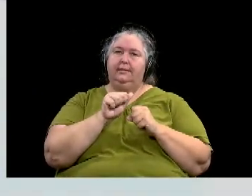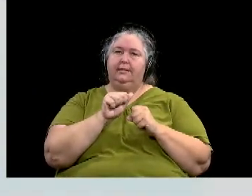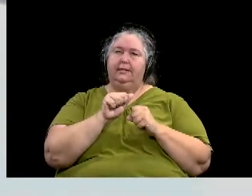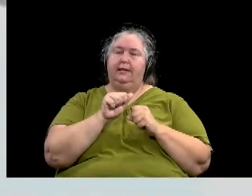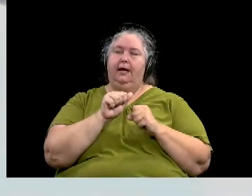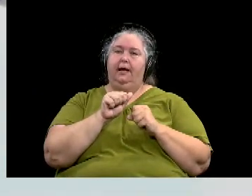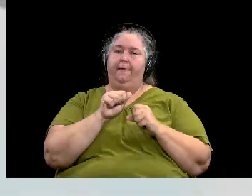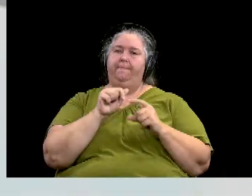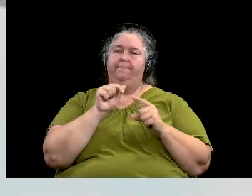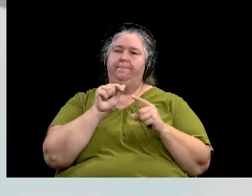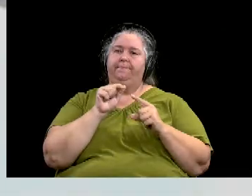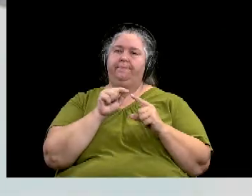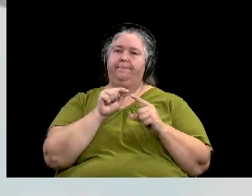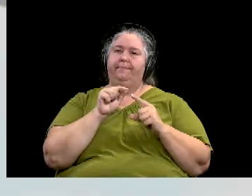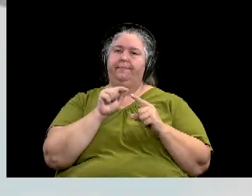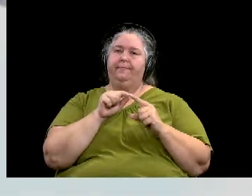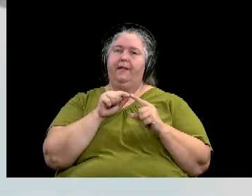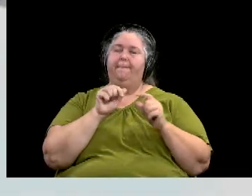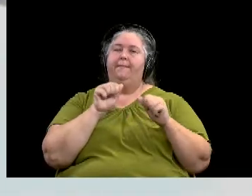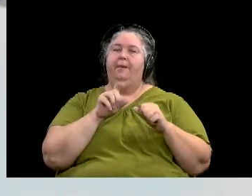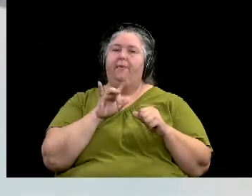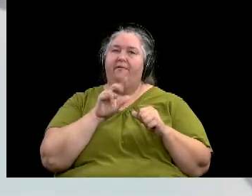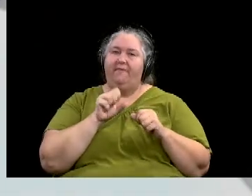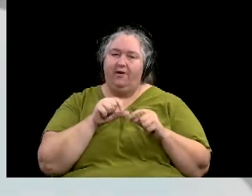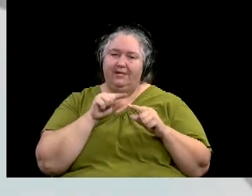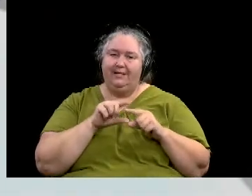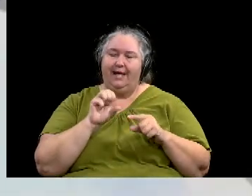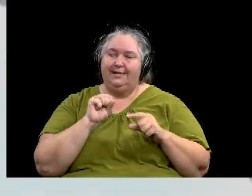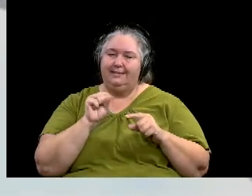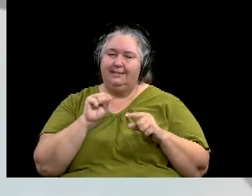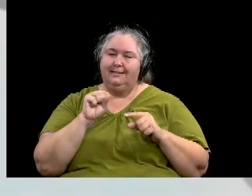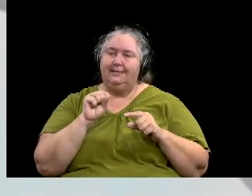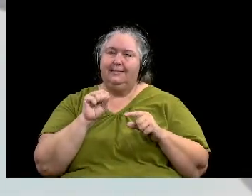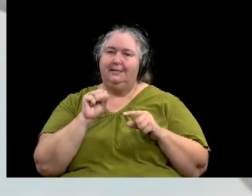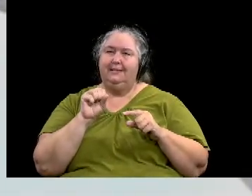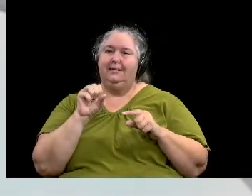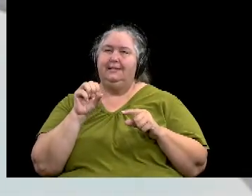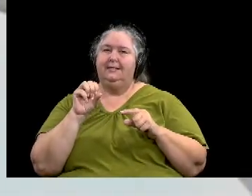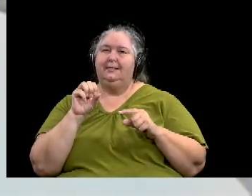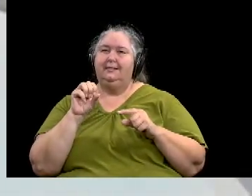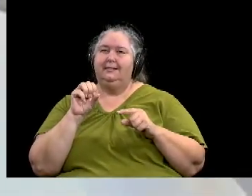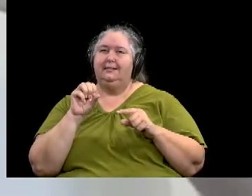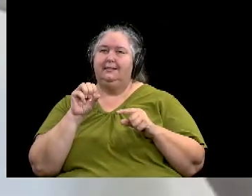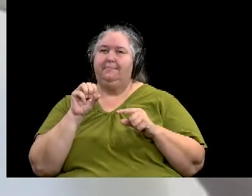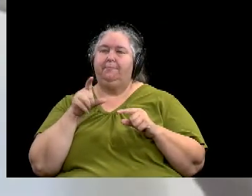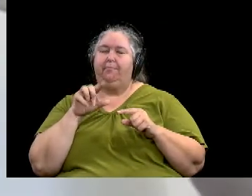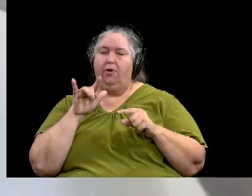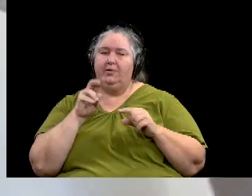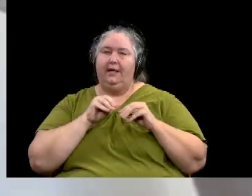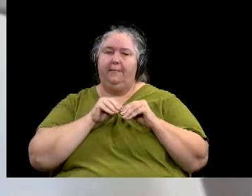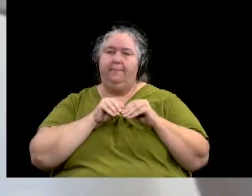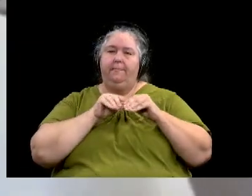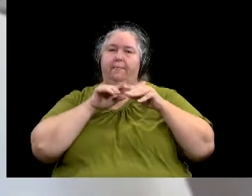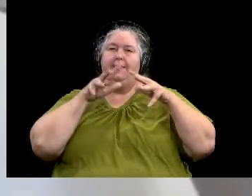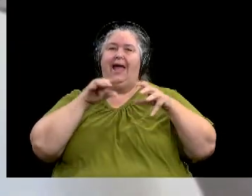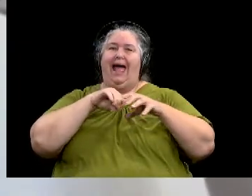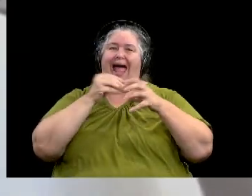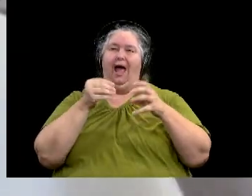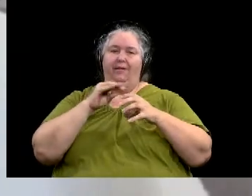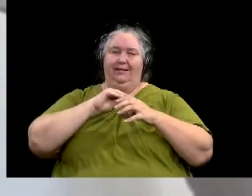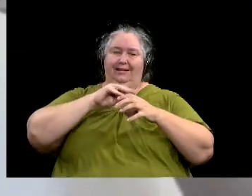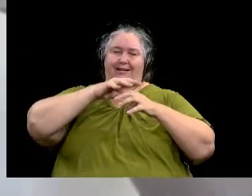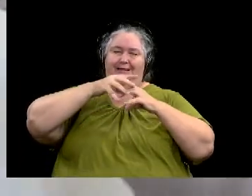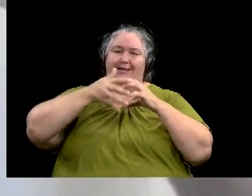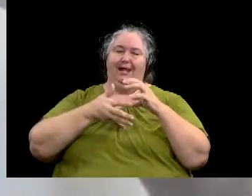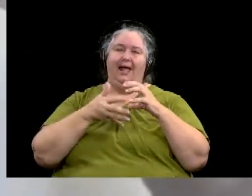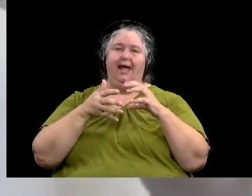to the outside of the cell, where antibodies are formed when our immune system recognizes that little bit of protein as foreign. So